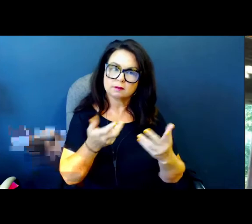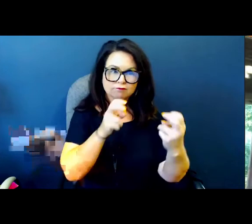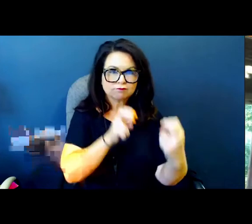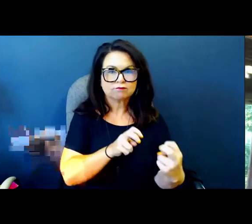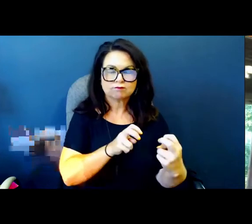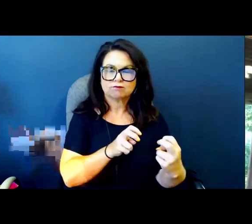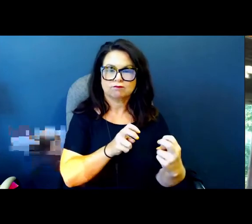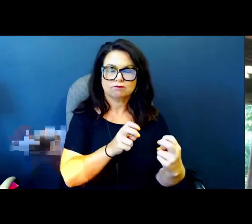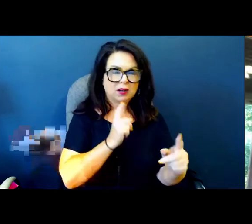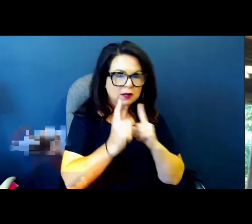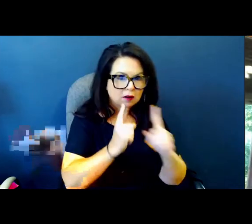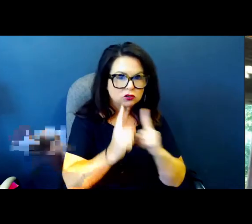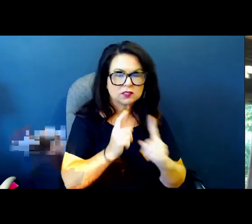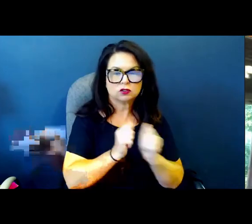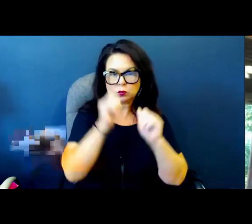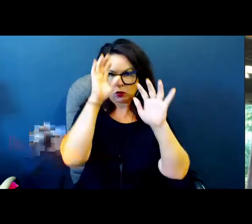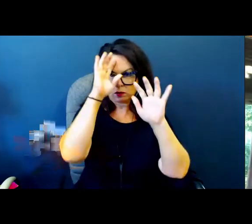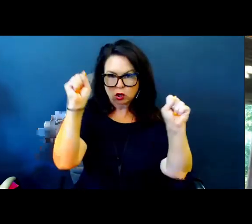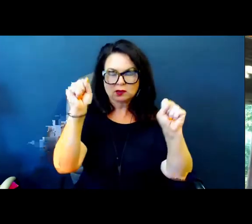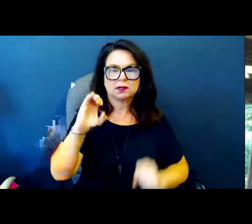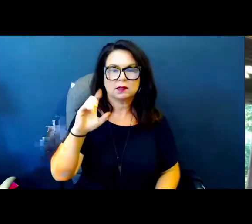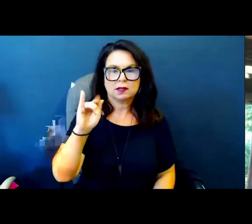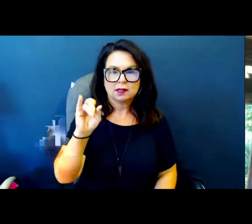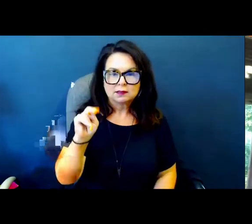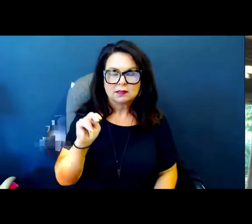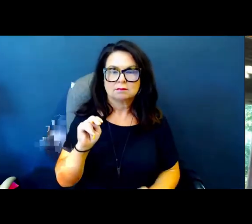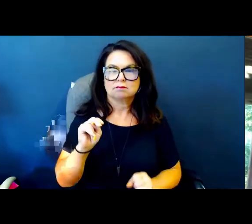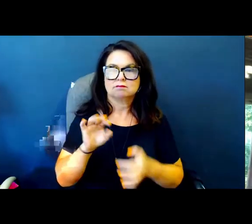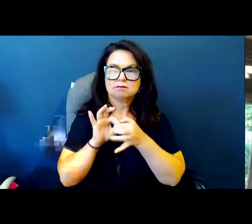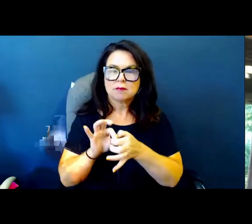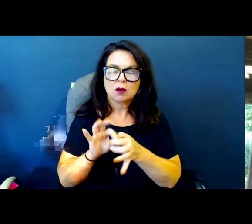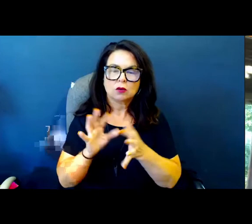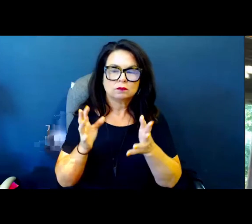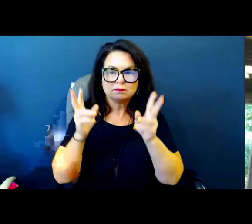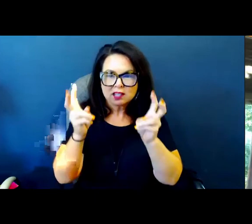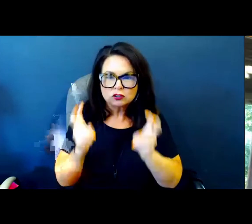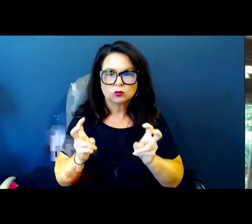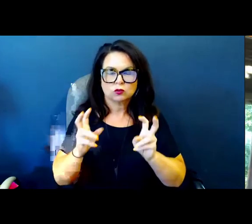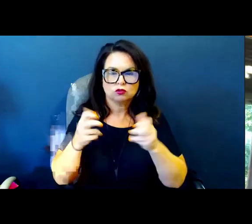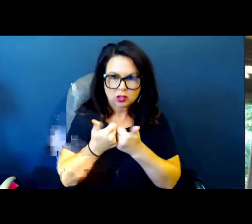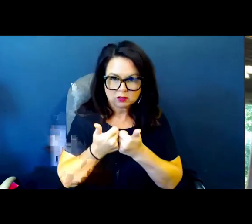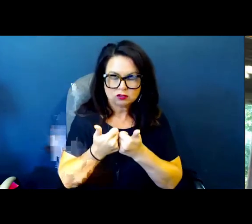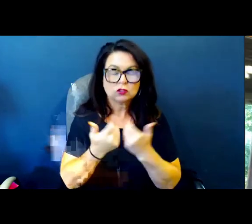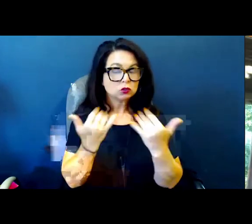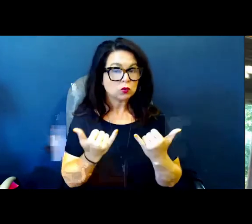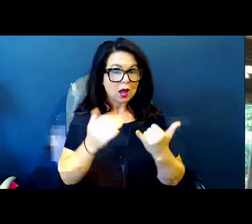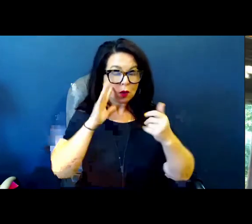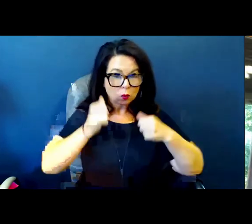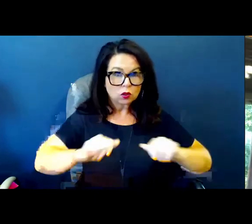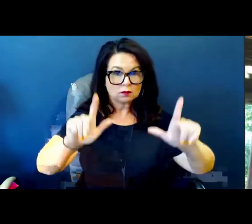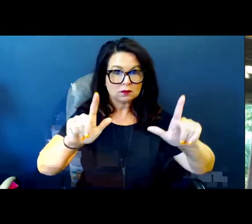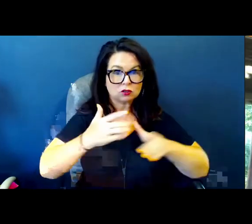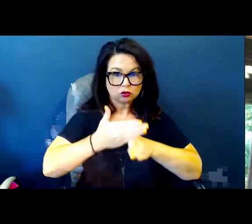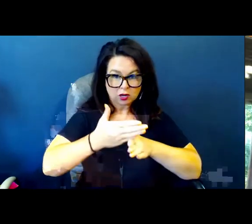him about some issues and challenges that she was having in school at that time. So I'm going to share my screen. Hopefully all will work